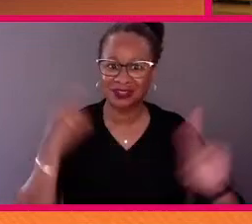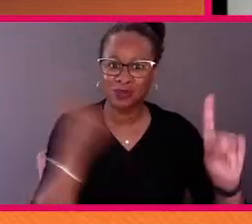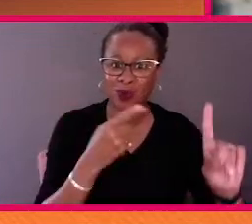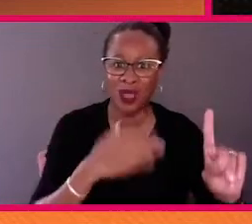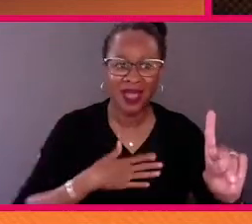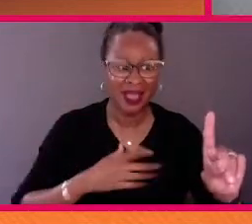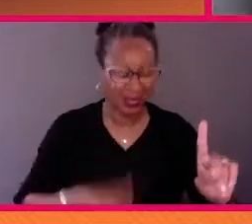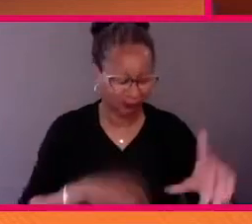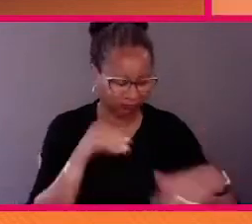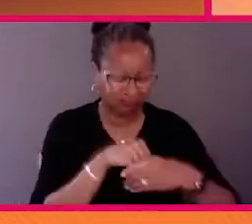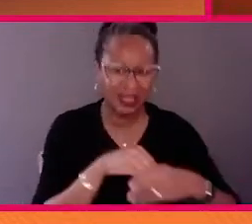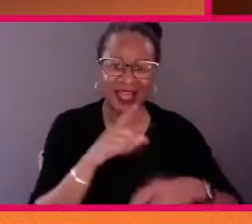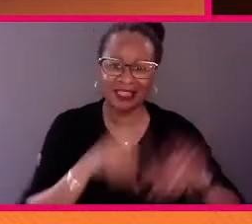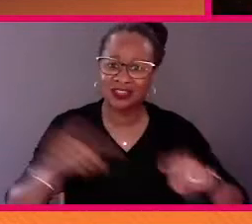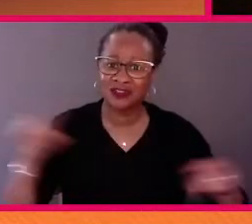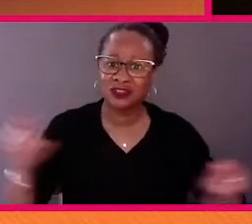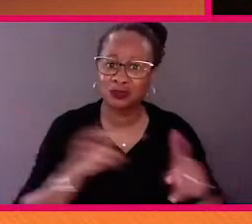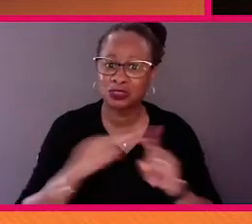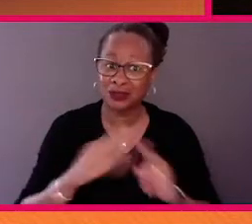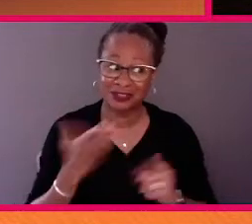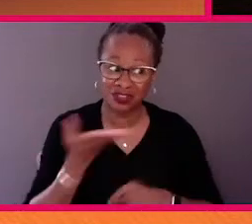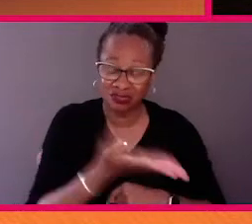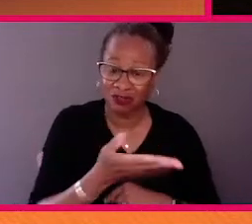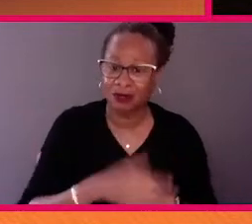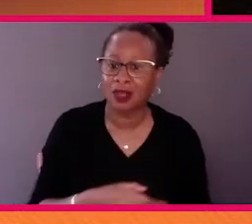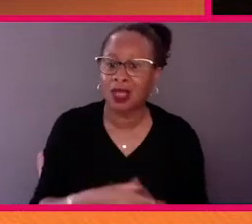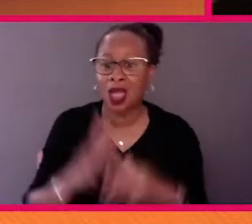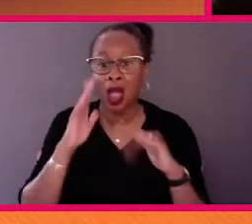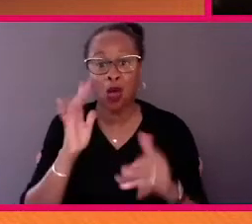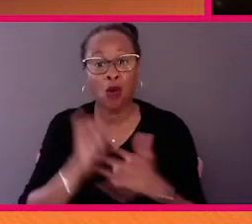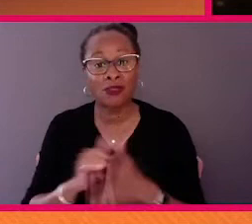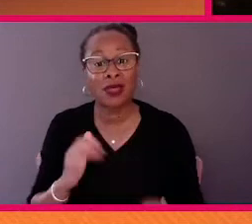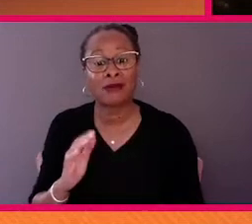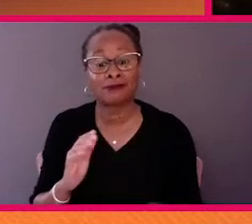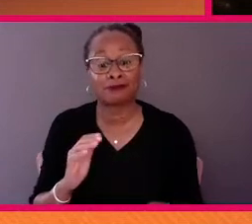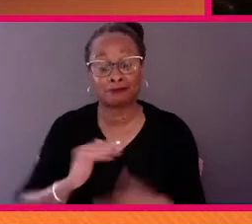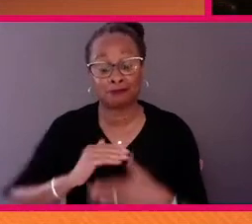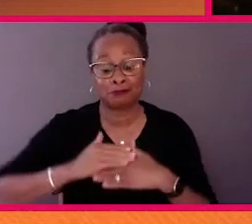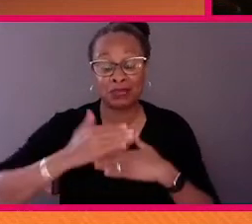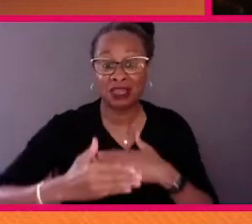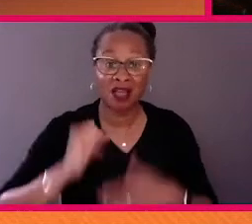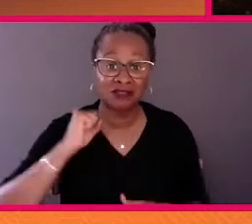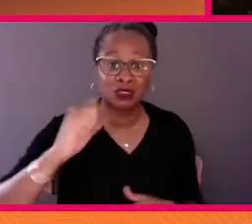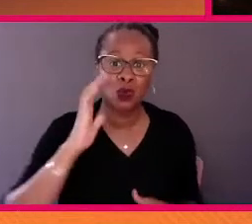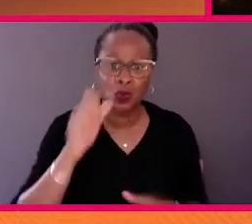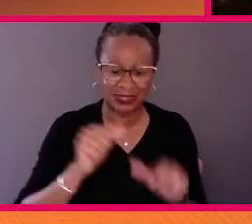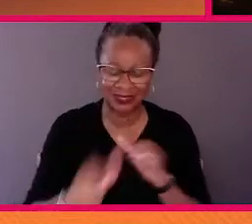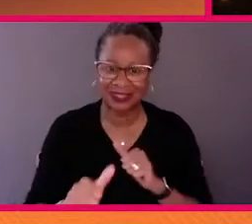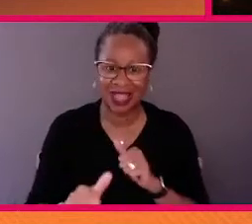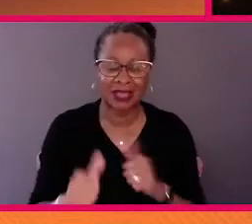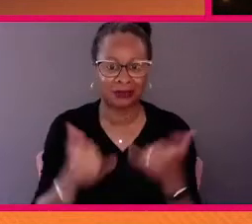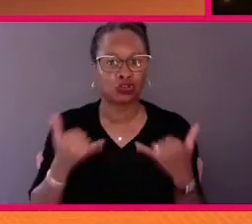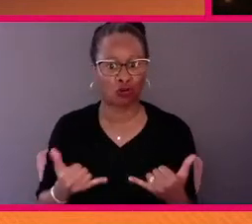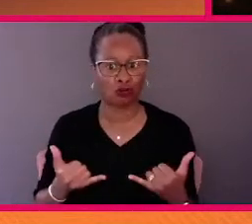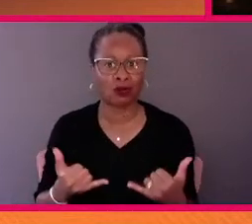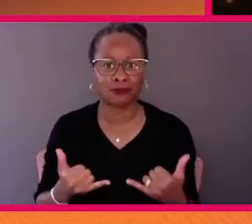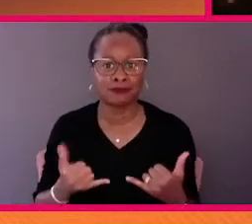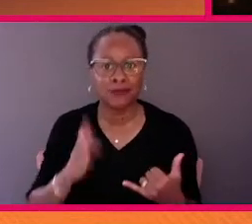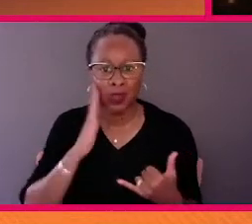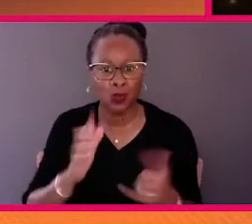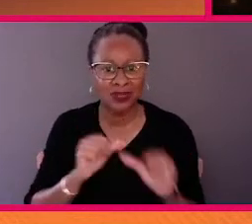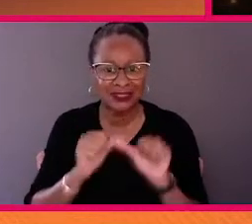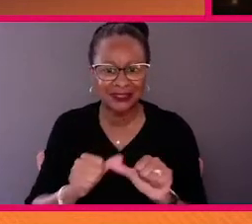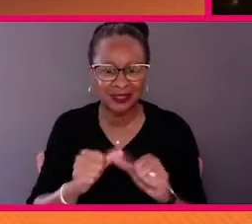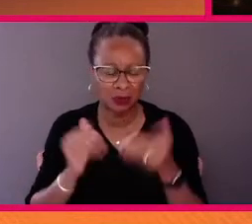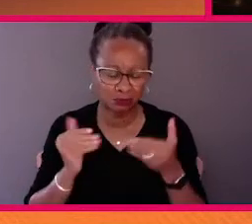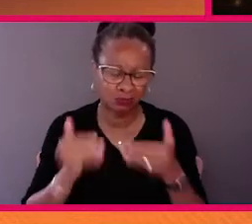perspectives. I hope that Beyond Resilience will keep its edge, will keep pushing the boundaries of the conversations